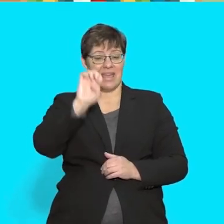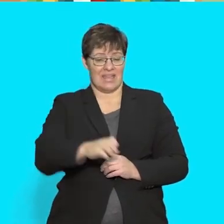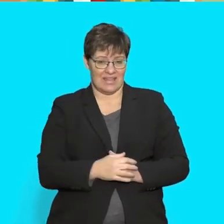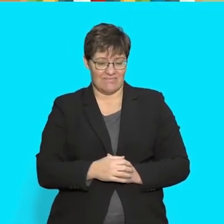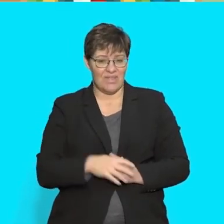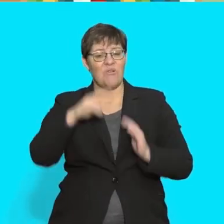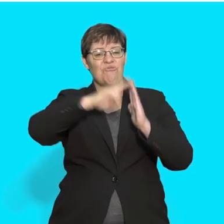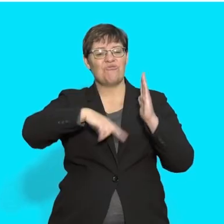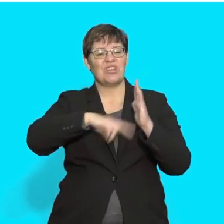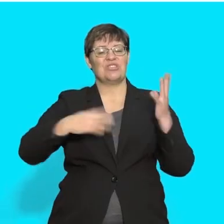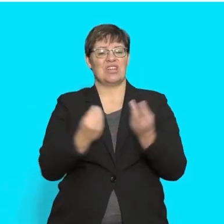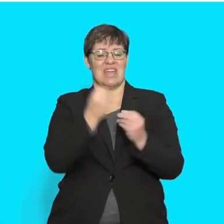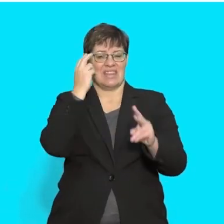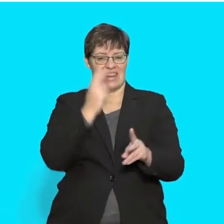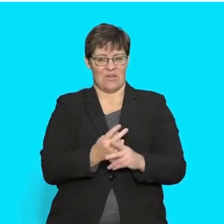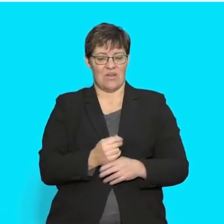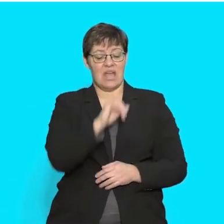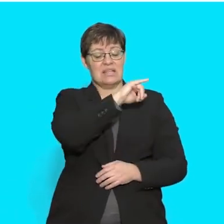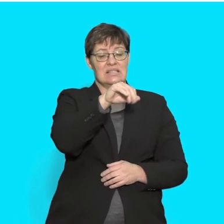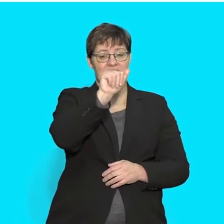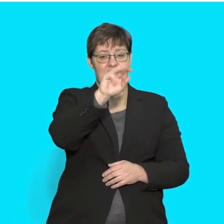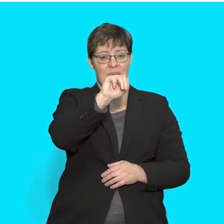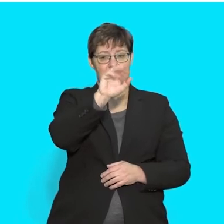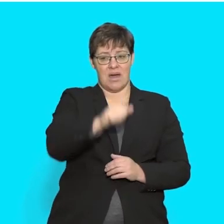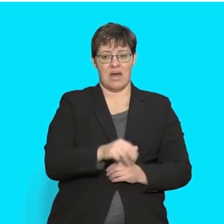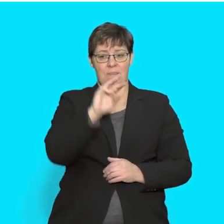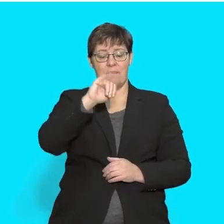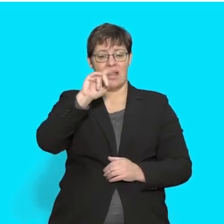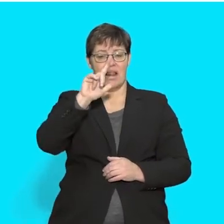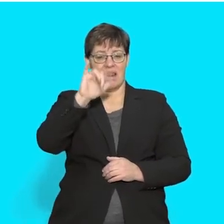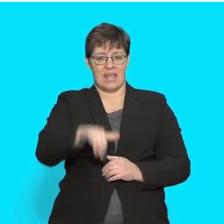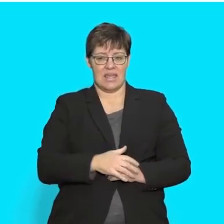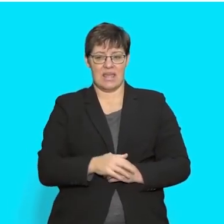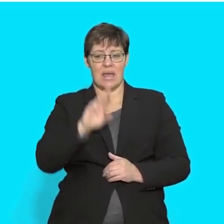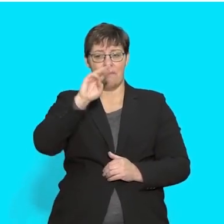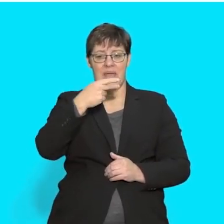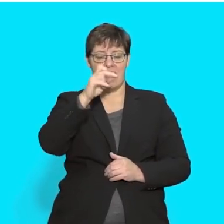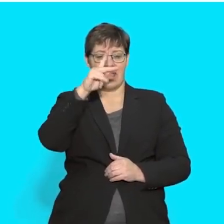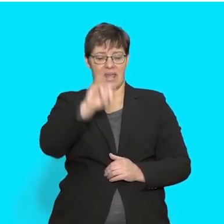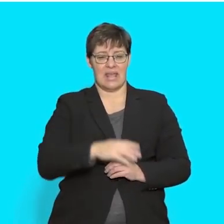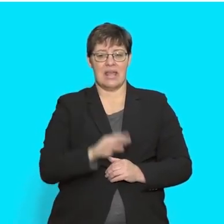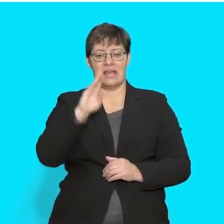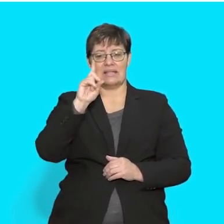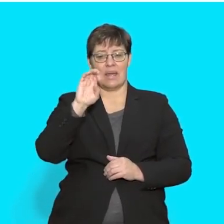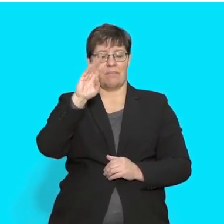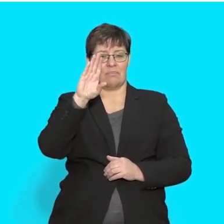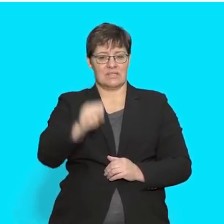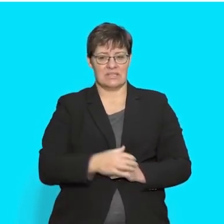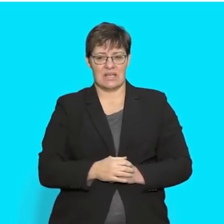together now. Zama, Millie, Becky, Debs,